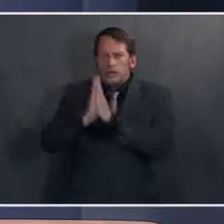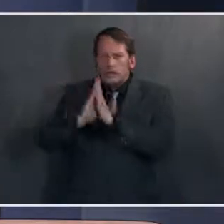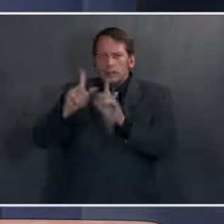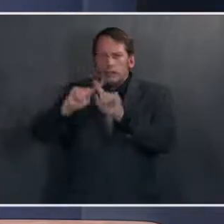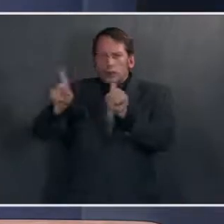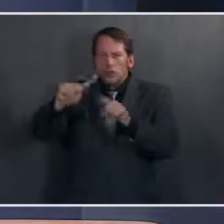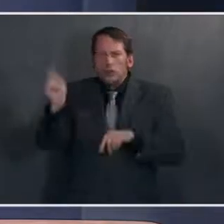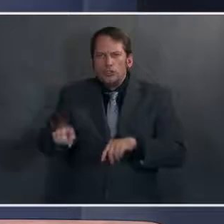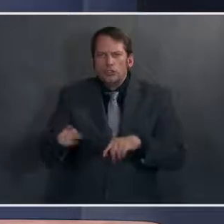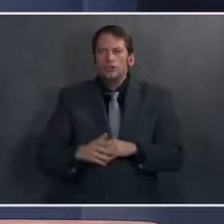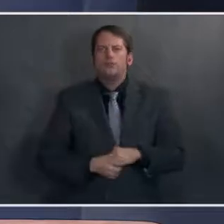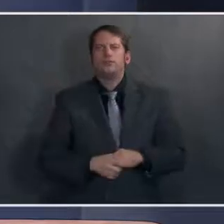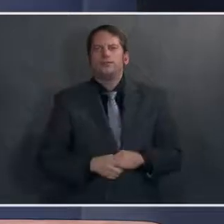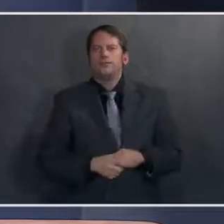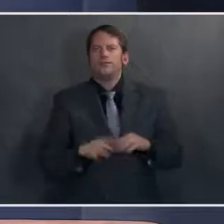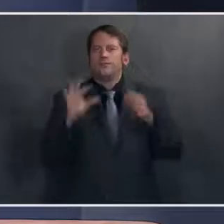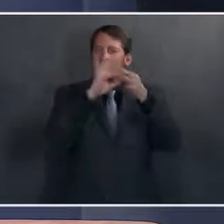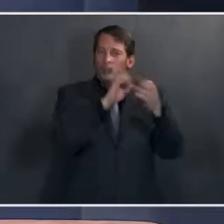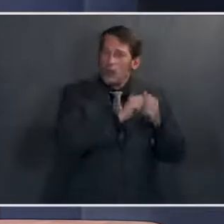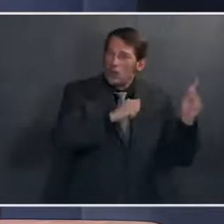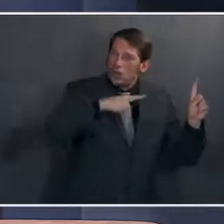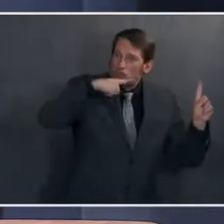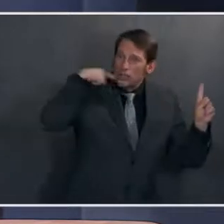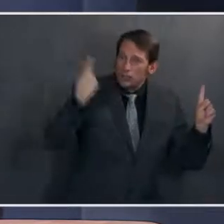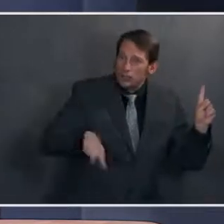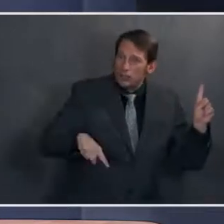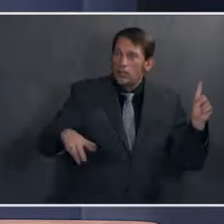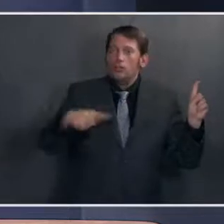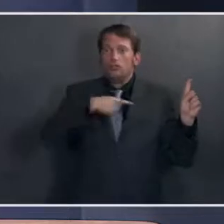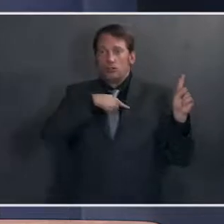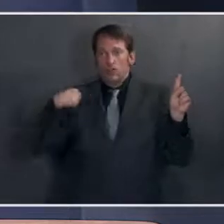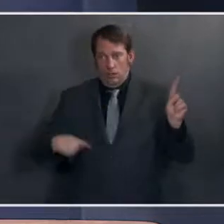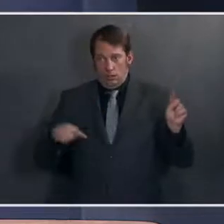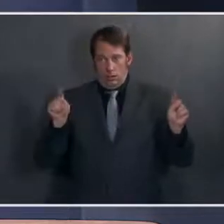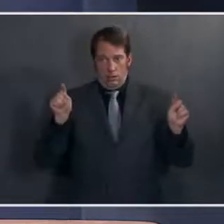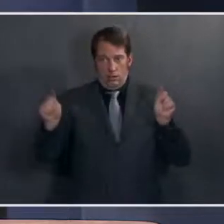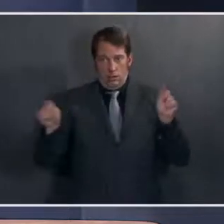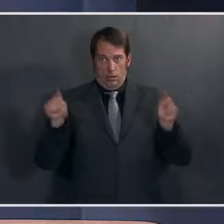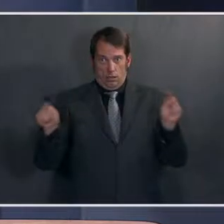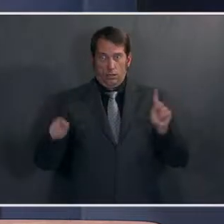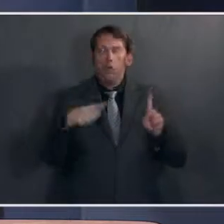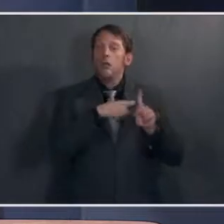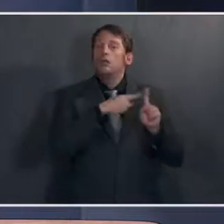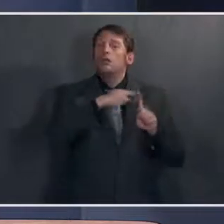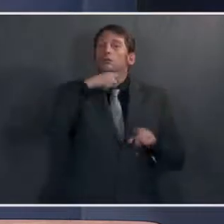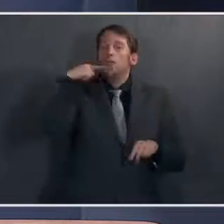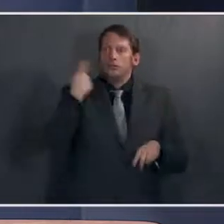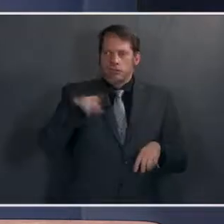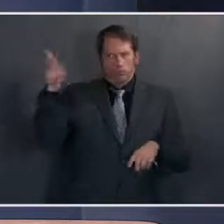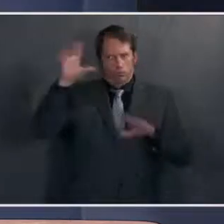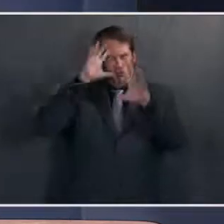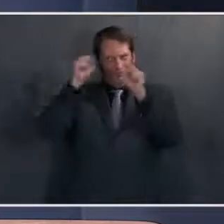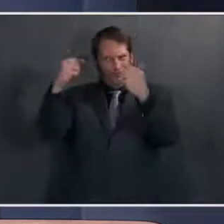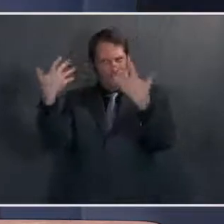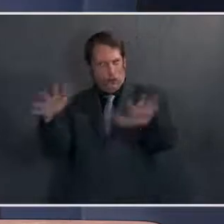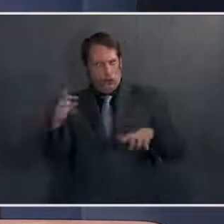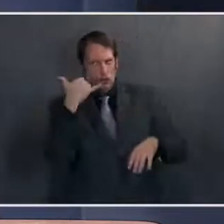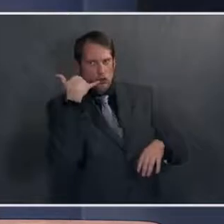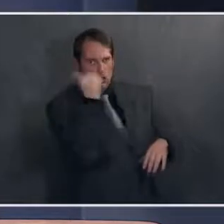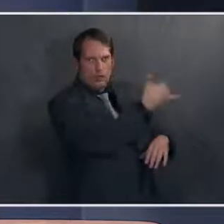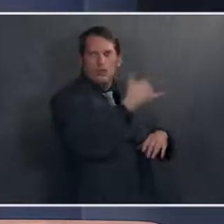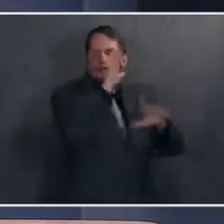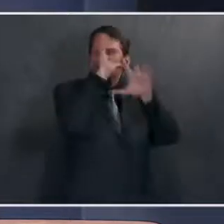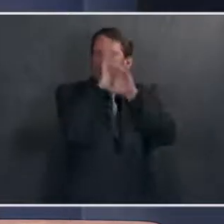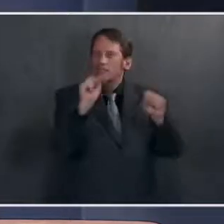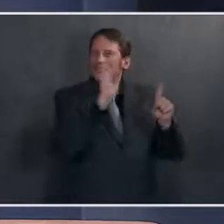Russia, his call to President Putin is a couple of weeks ago, 2 weeks ago, is clear evidence of exactly that. When